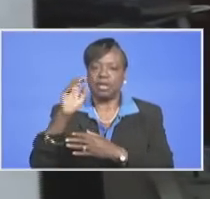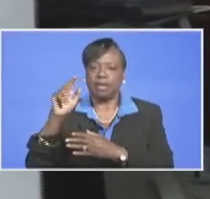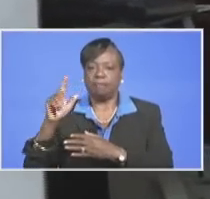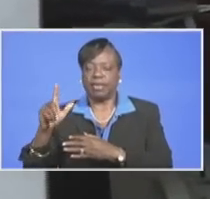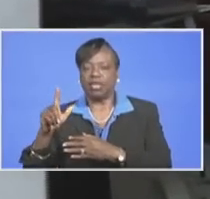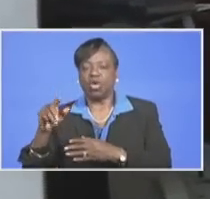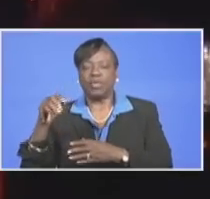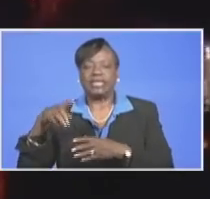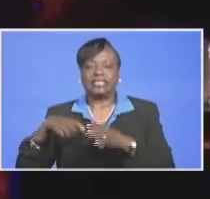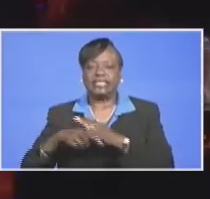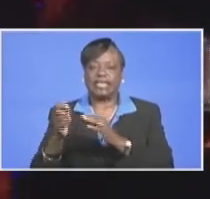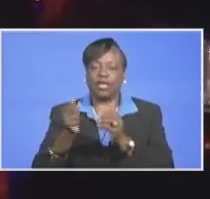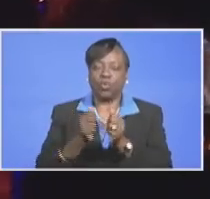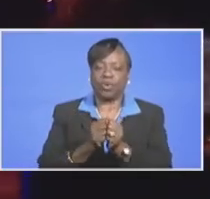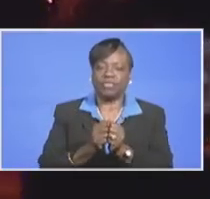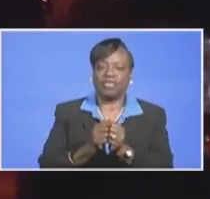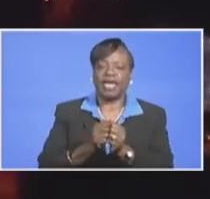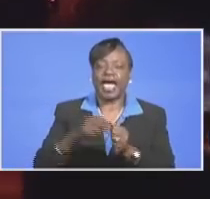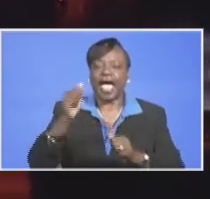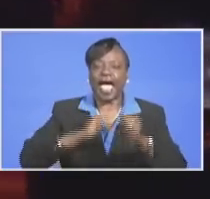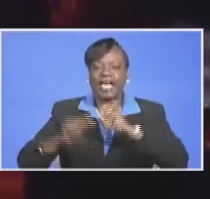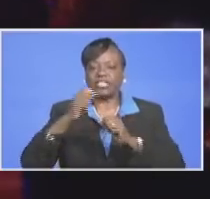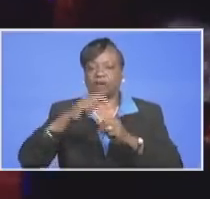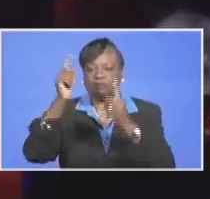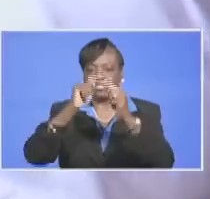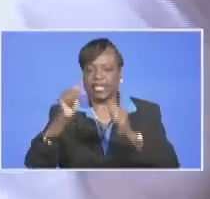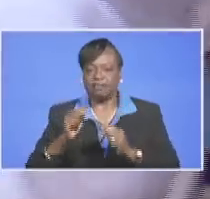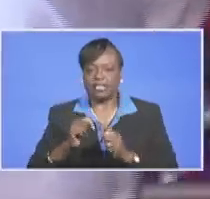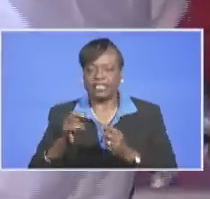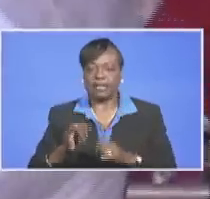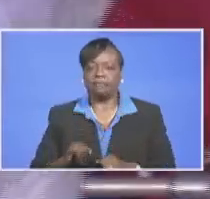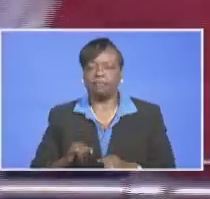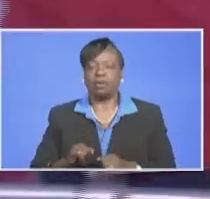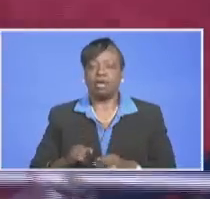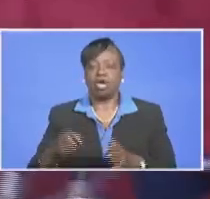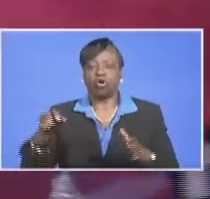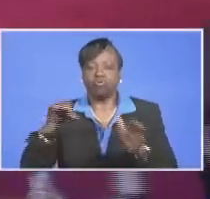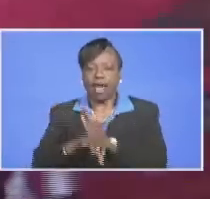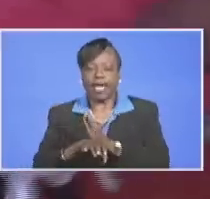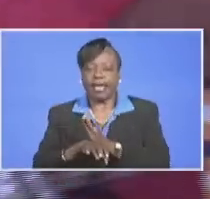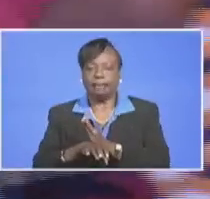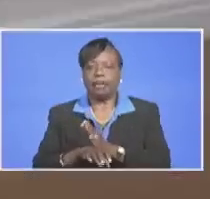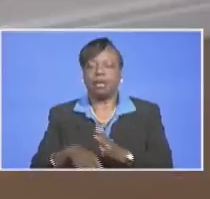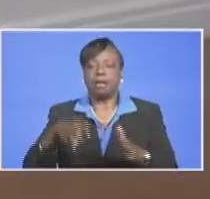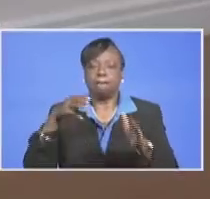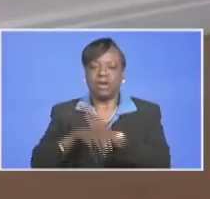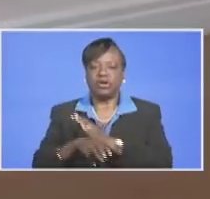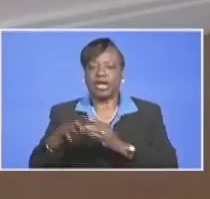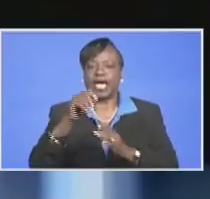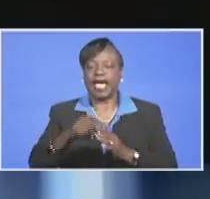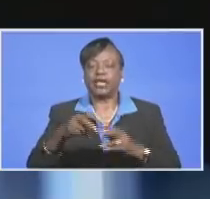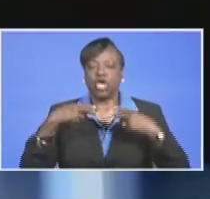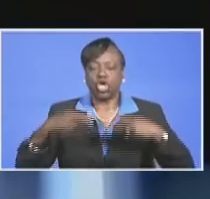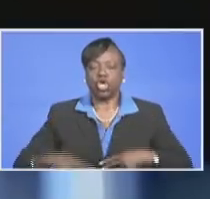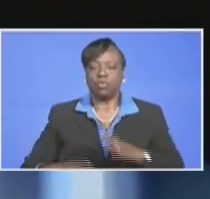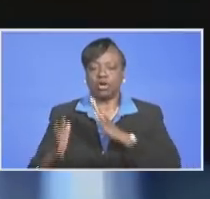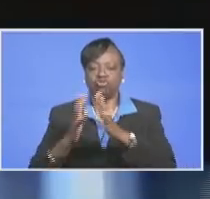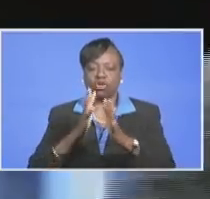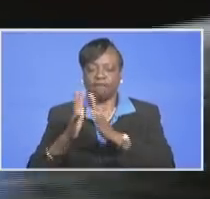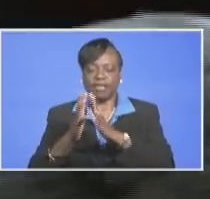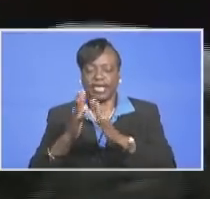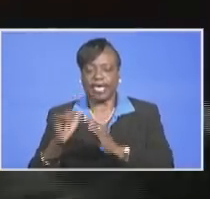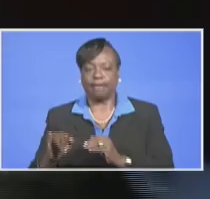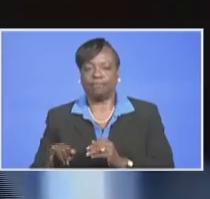offences which could range from acts of terrorism, proceeds of crime, murder, and also human trafficking. What we've done is